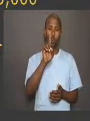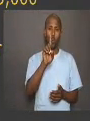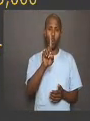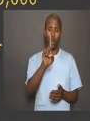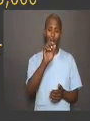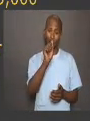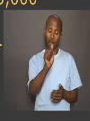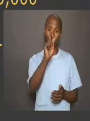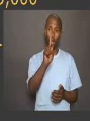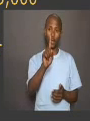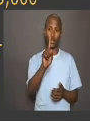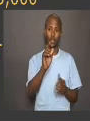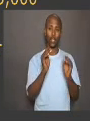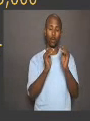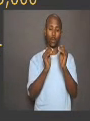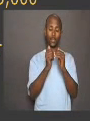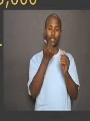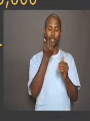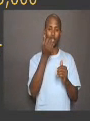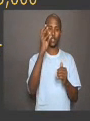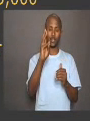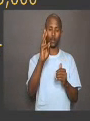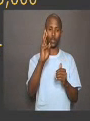A1 equals